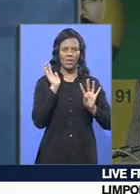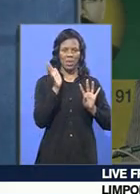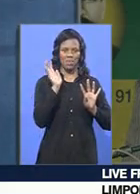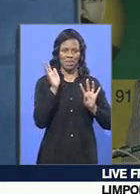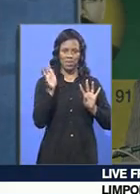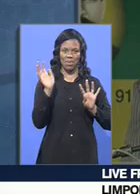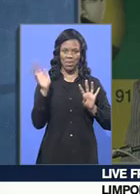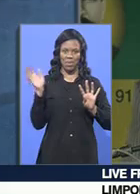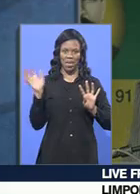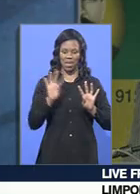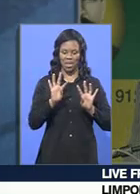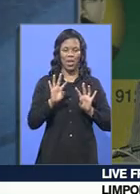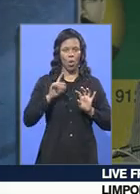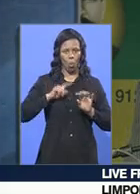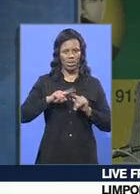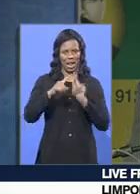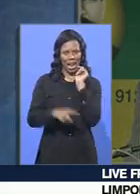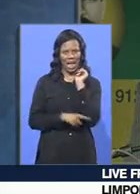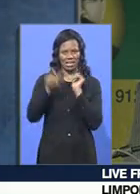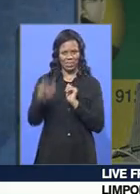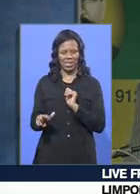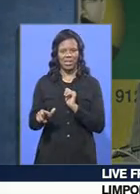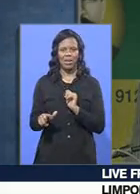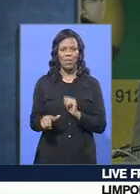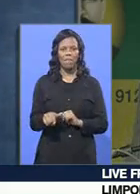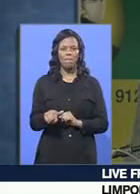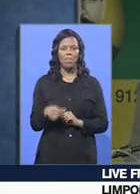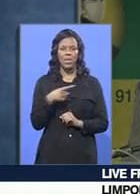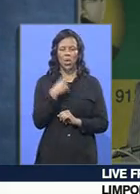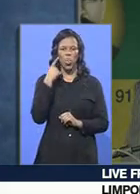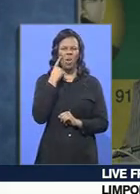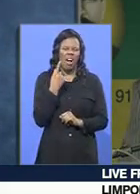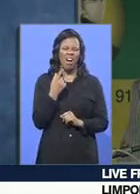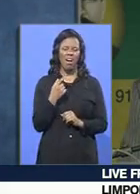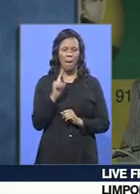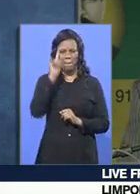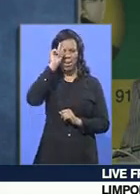and yet he wanted to attack the ANC because he thought Madiba was not going to respond.